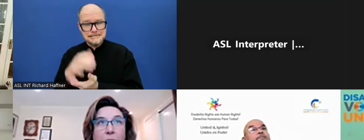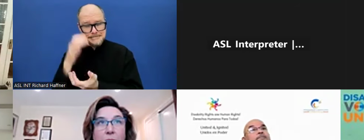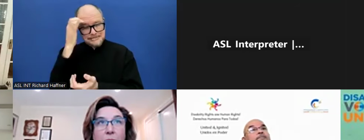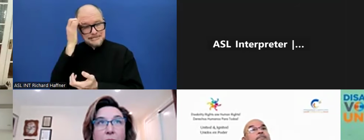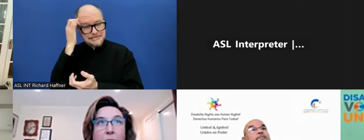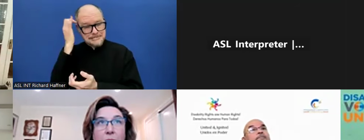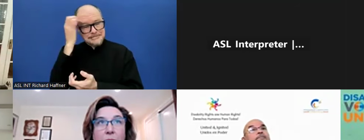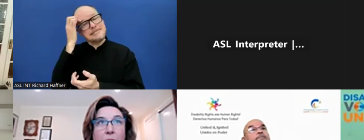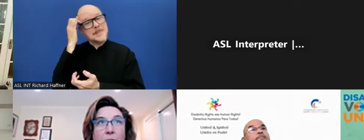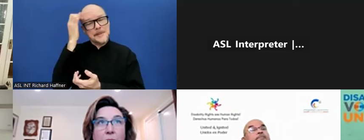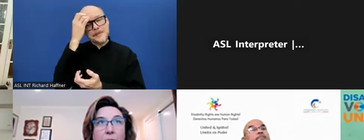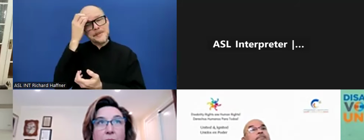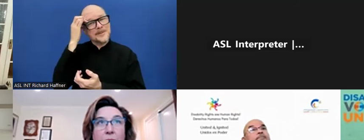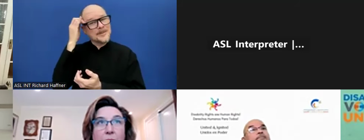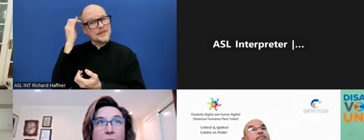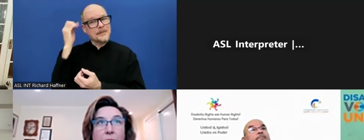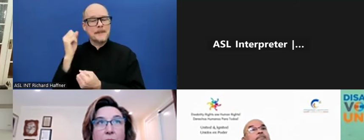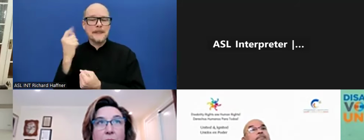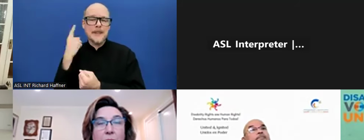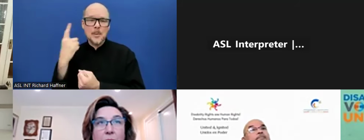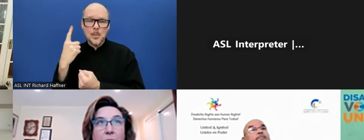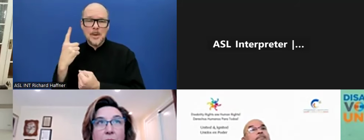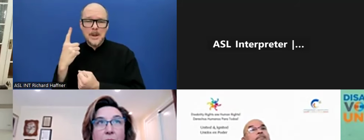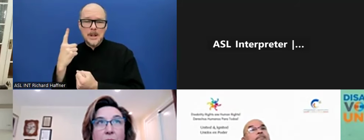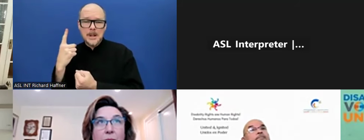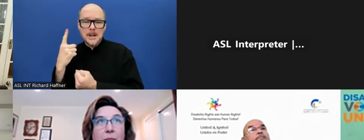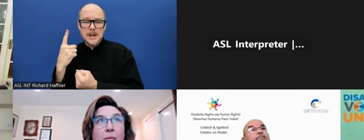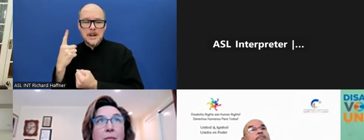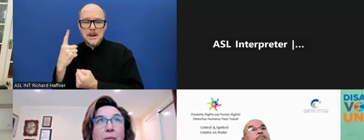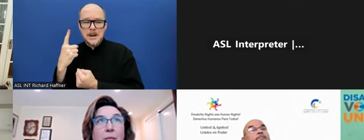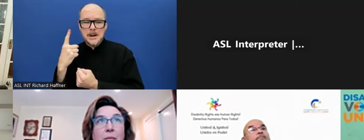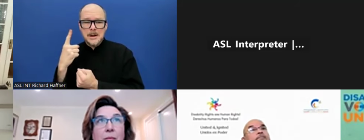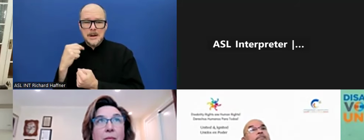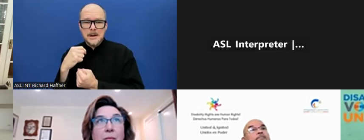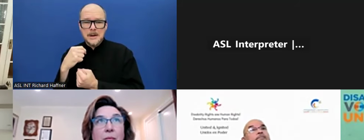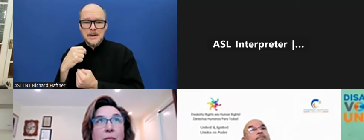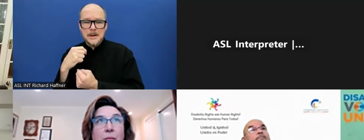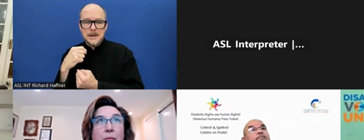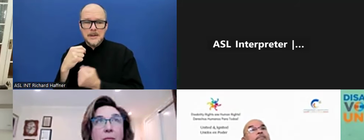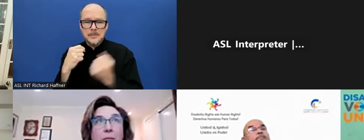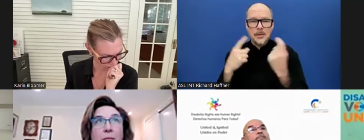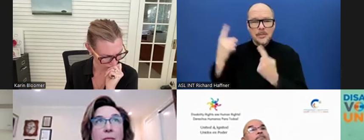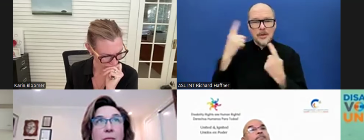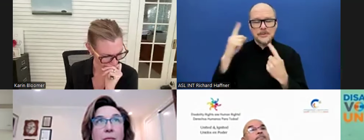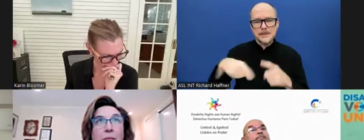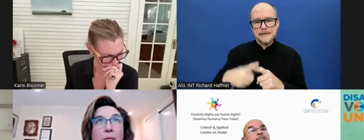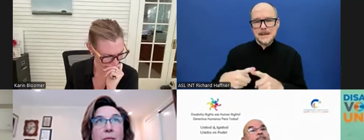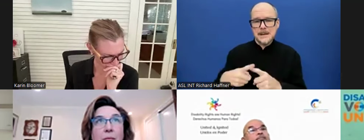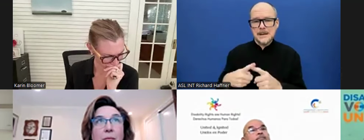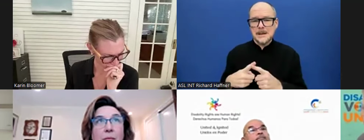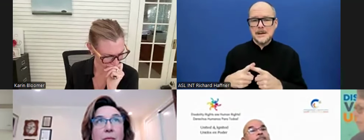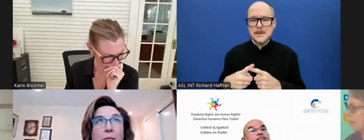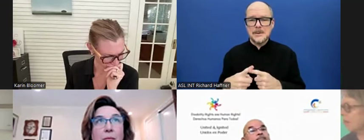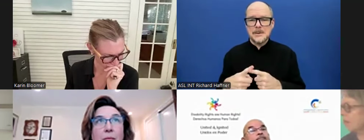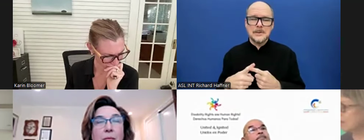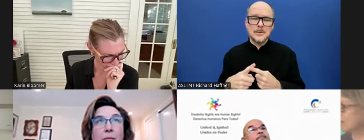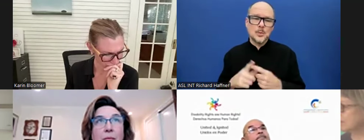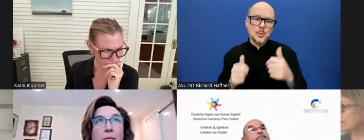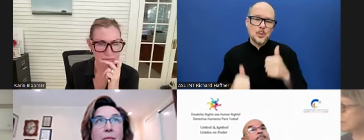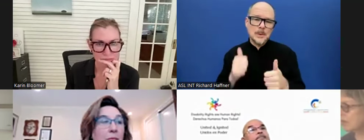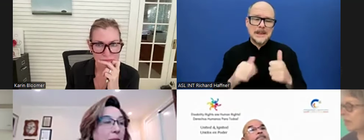Wow. One of the thoughts would be centered around the question of whether or not committee